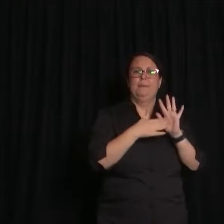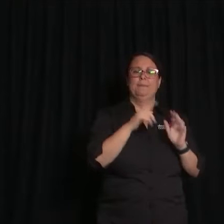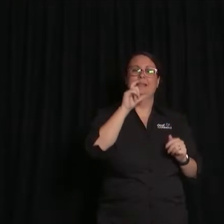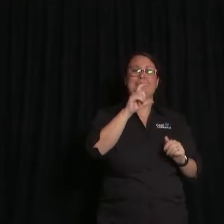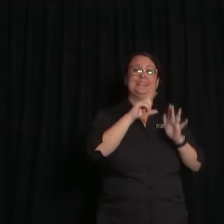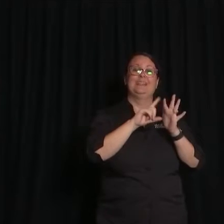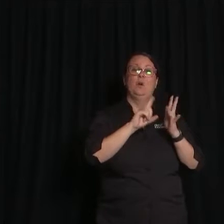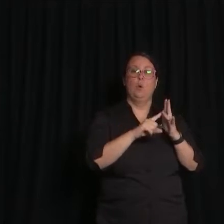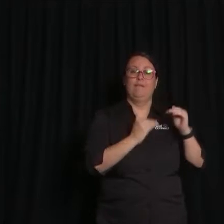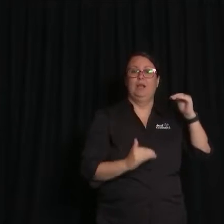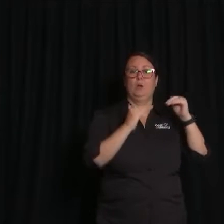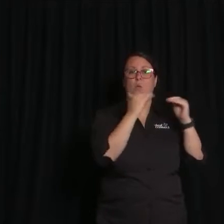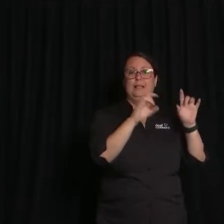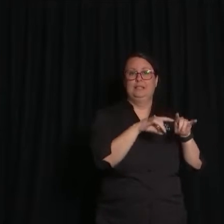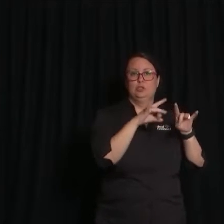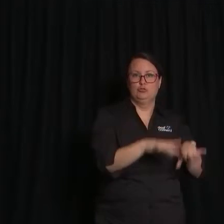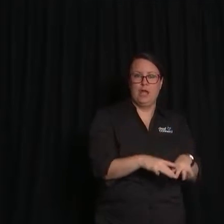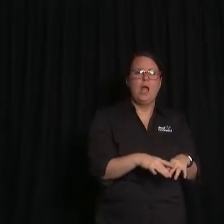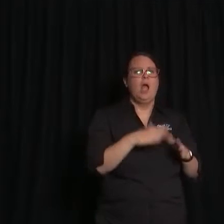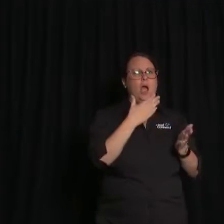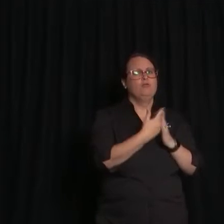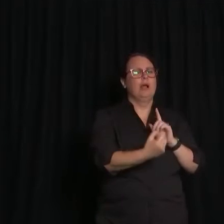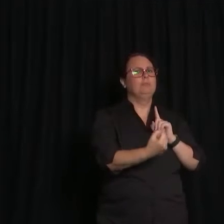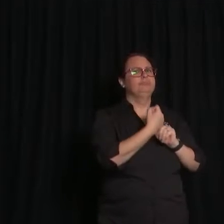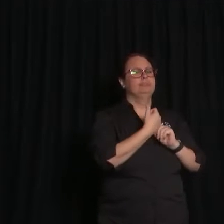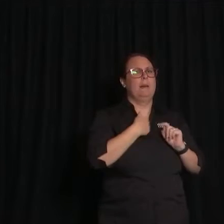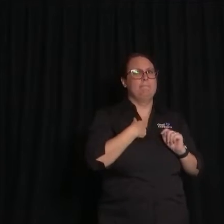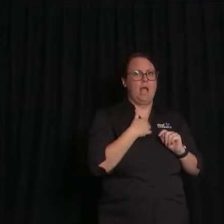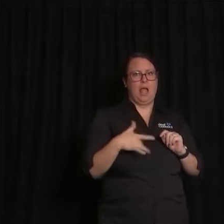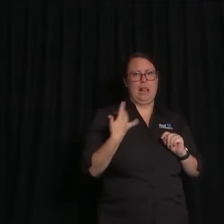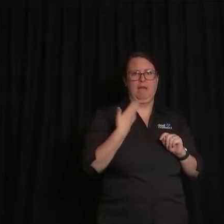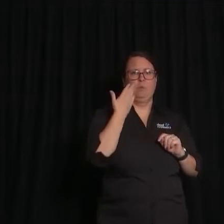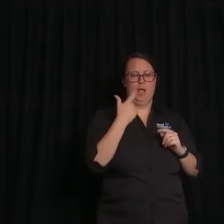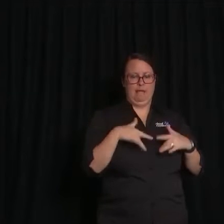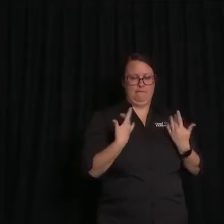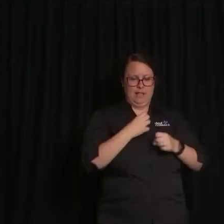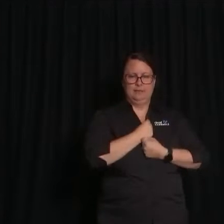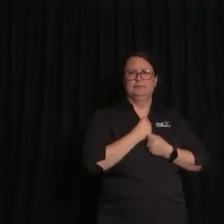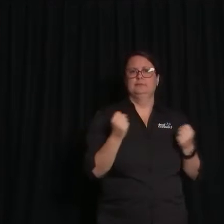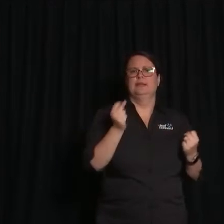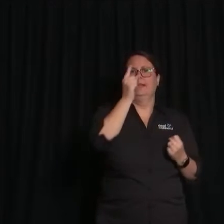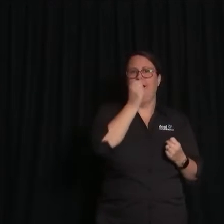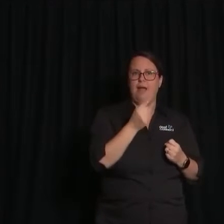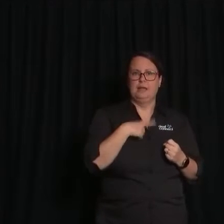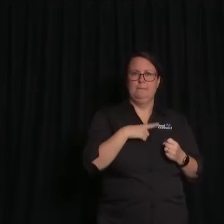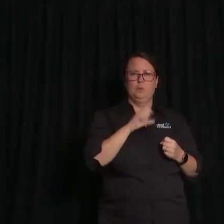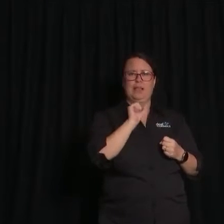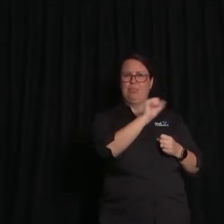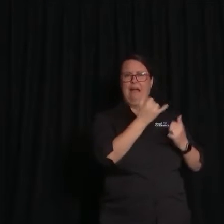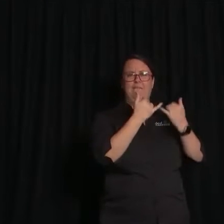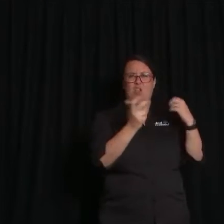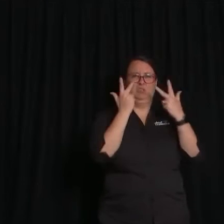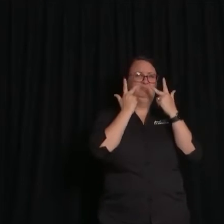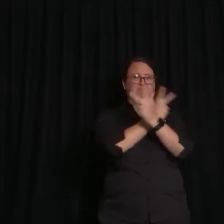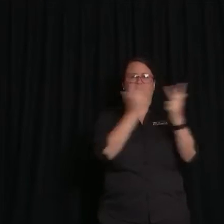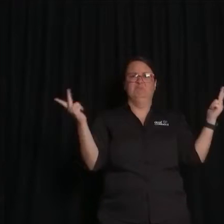Australia, and someone who had a big impact on me when I was coming out because of how boldly they expressed their sexuality